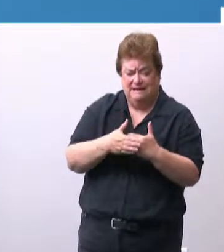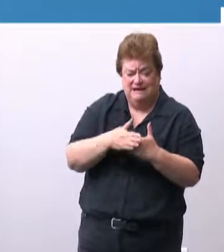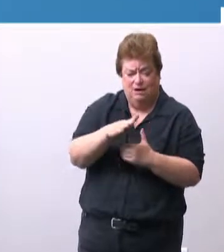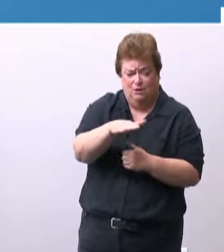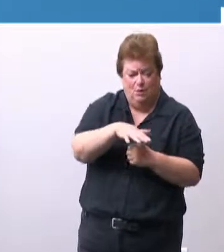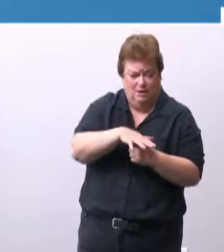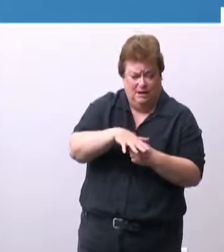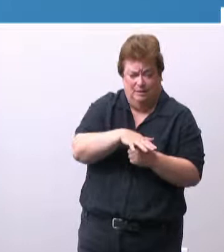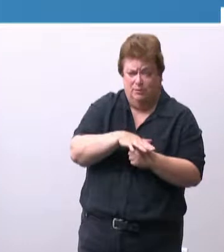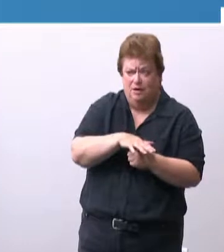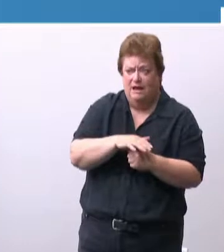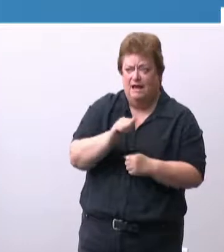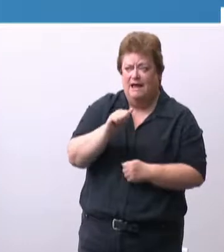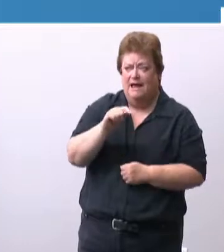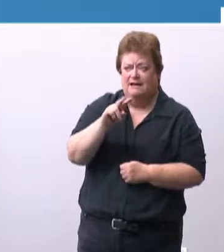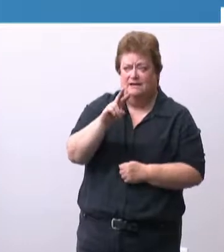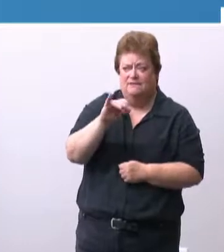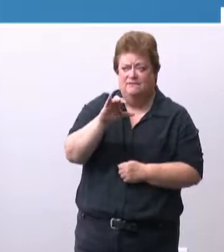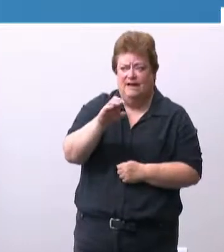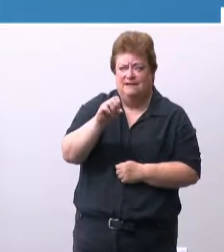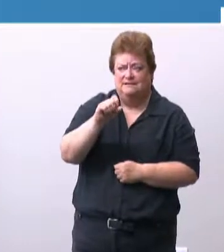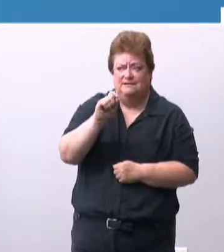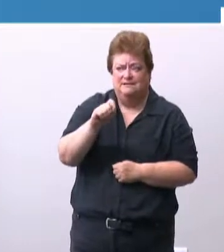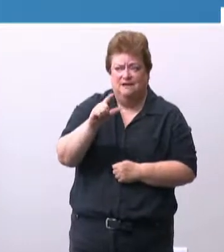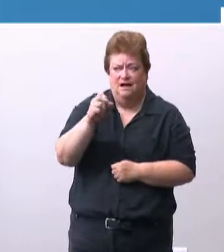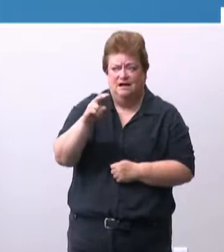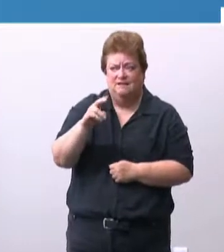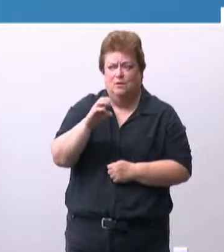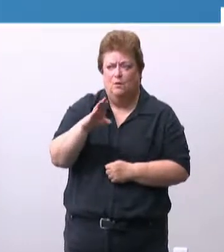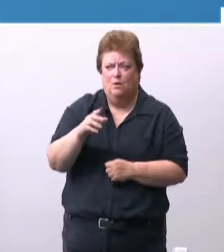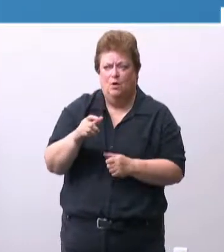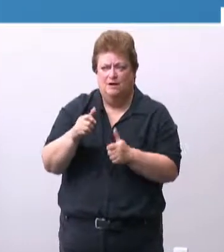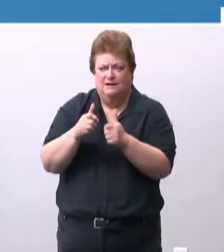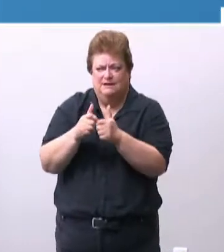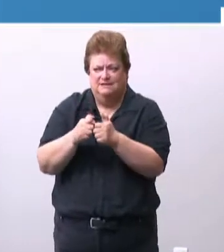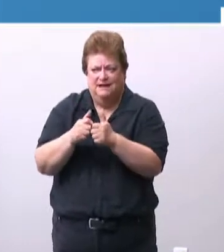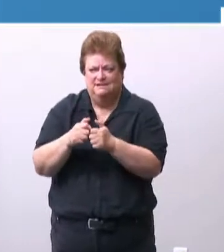at vaccines.gov or by texting your zip code to